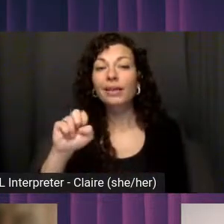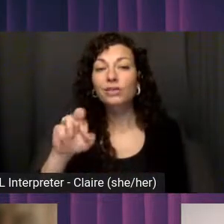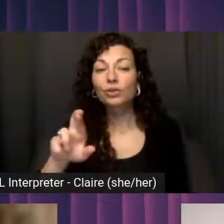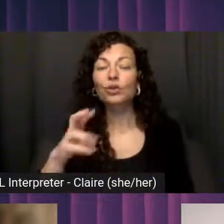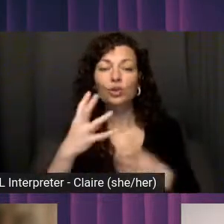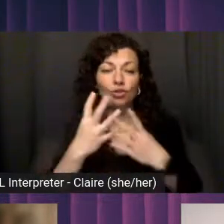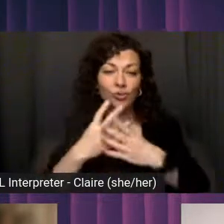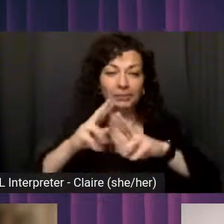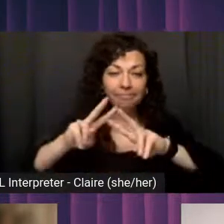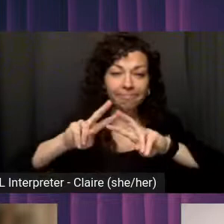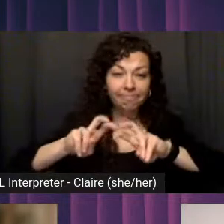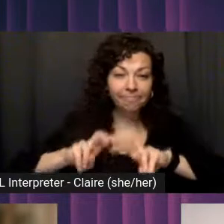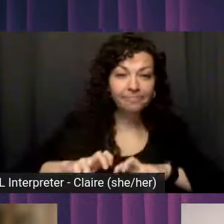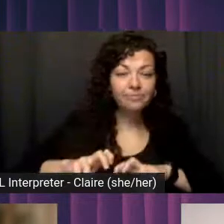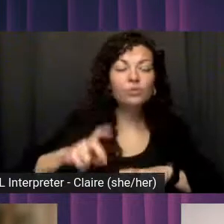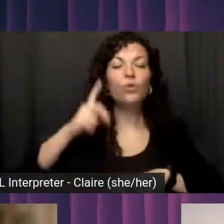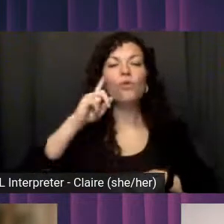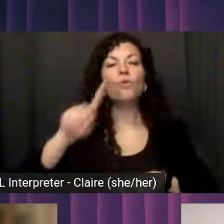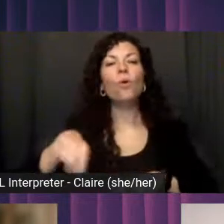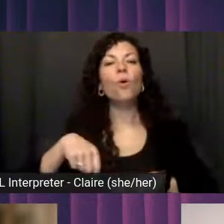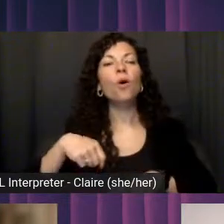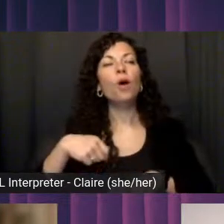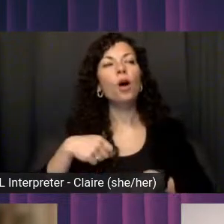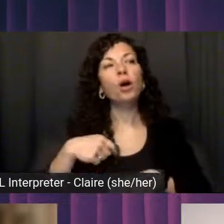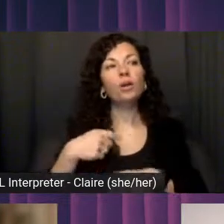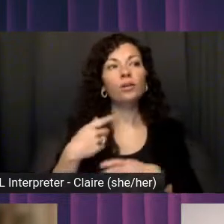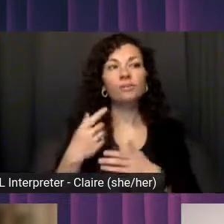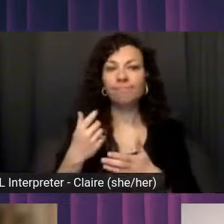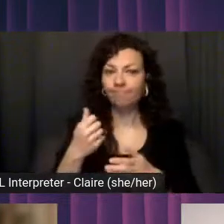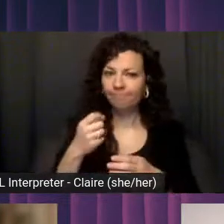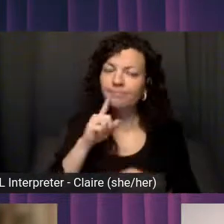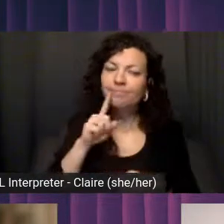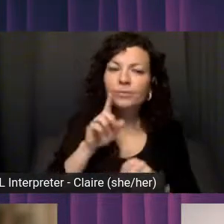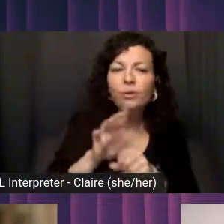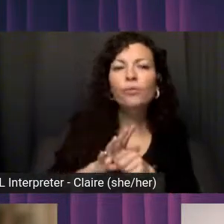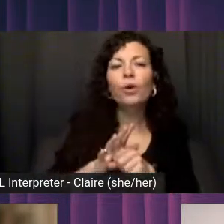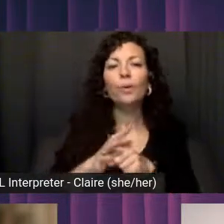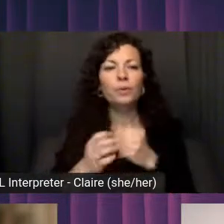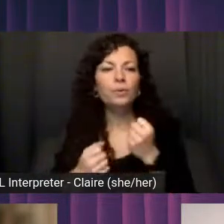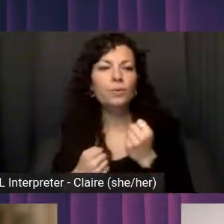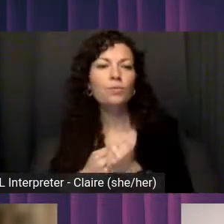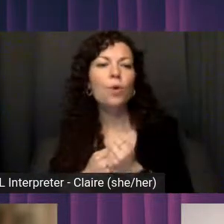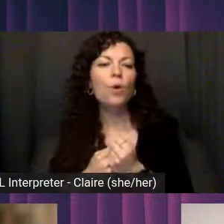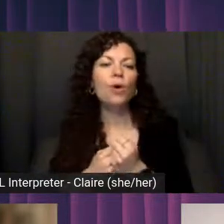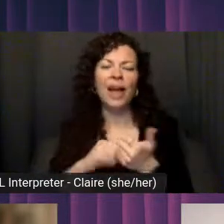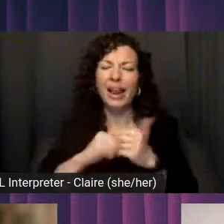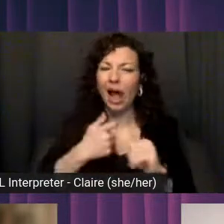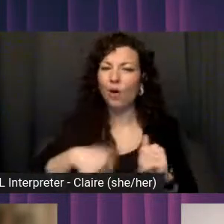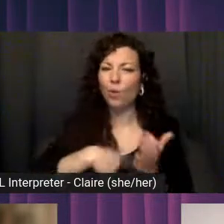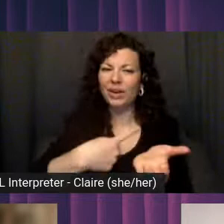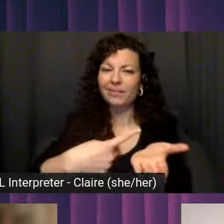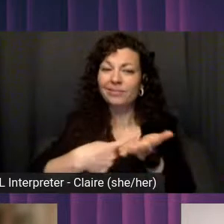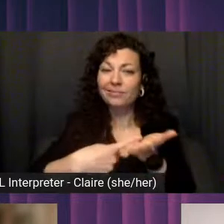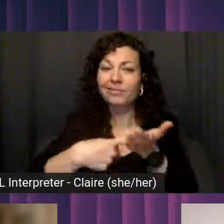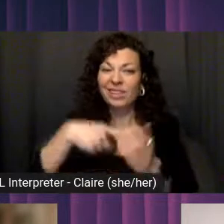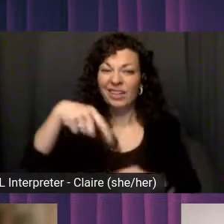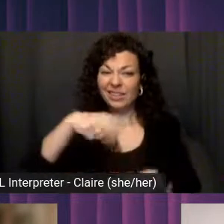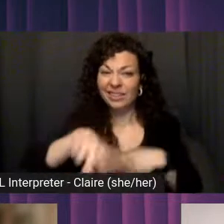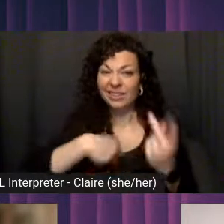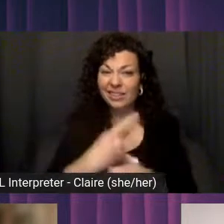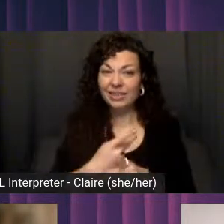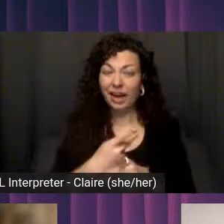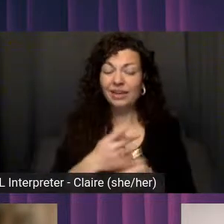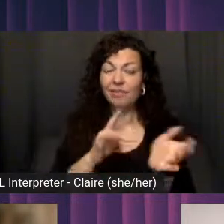are affirming in terms of words that are used or practices that are done. So this can be a lot of different